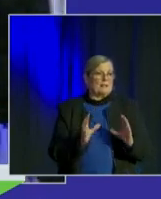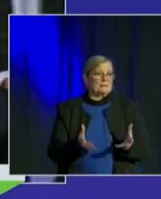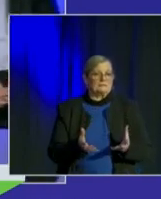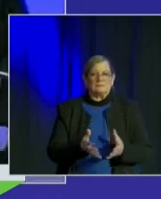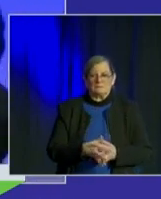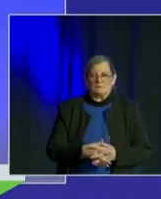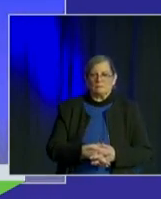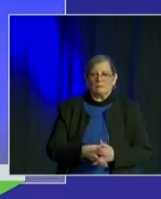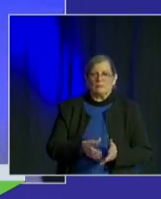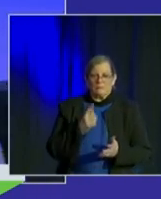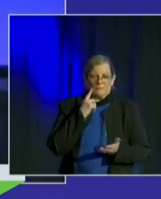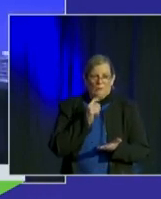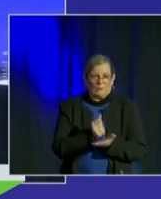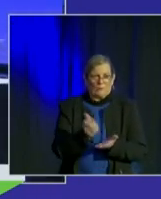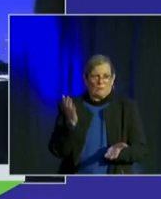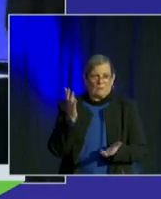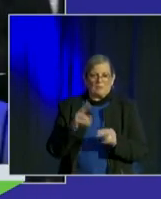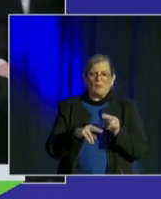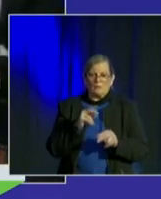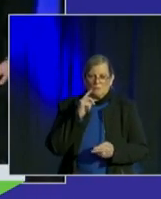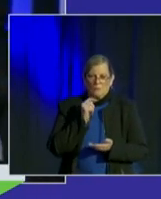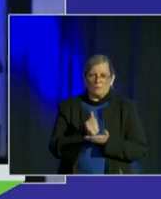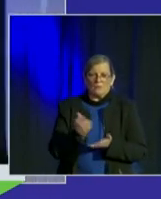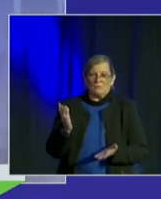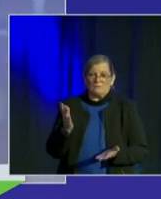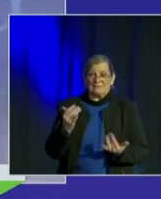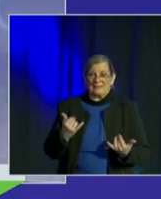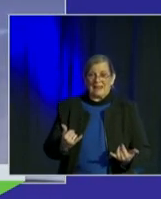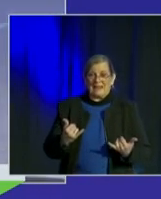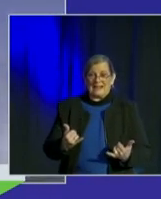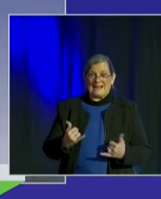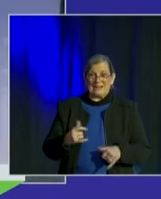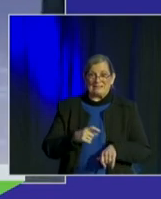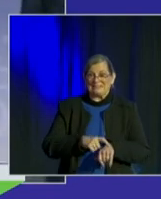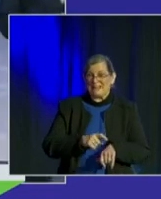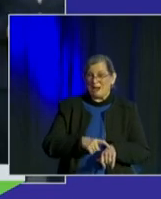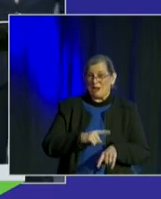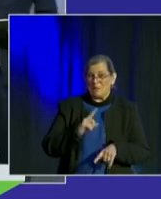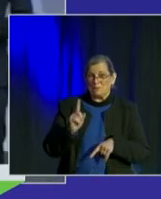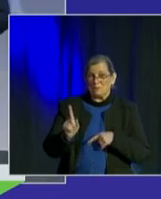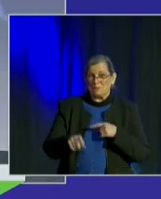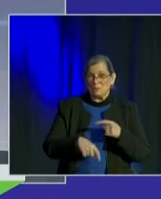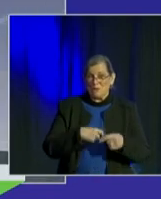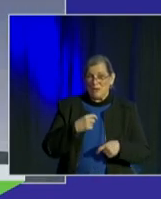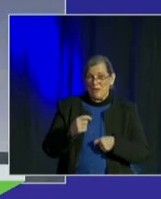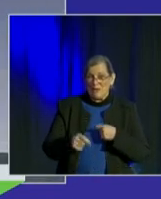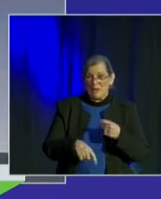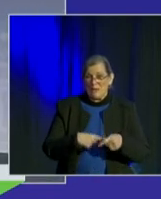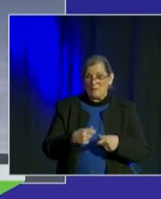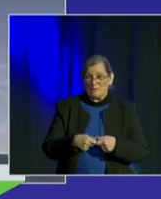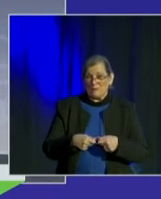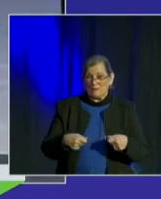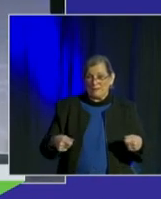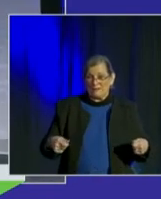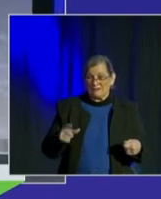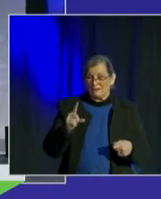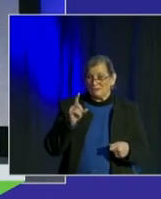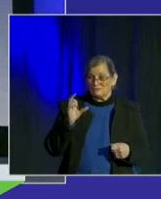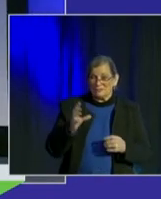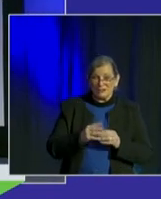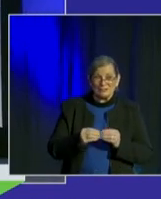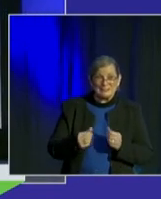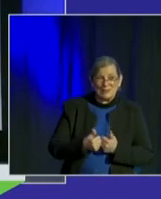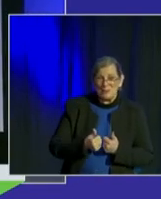Thank you, Deputy Mayor. Now is the time where we let you know the results of the $100 game. One